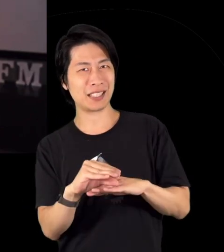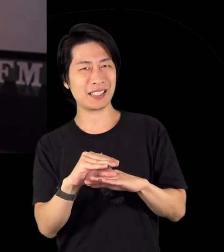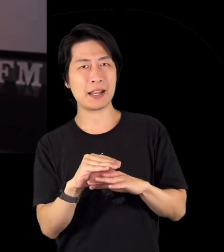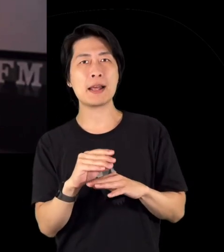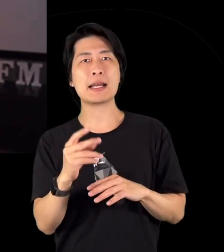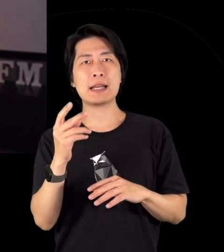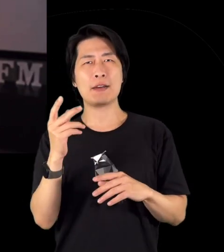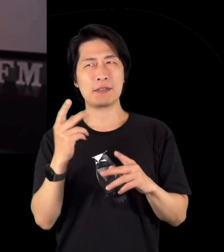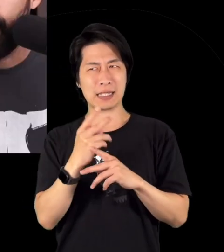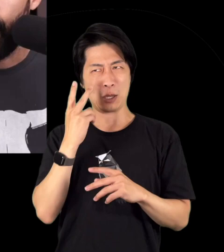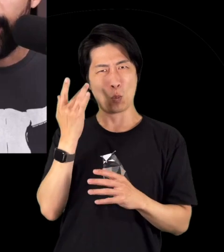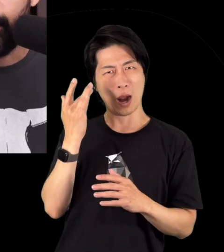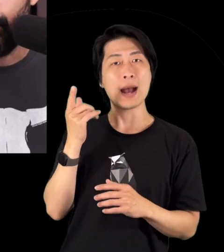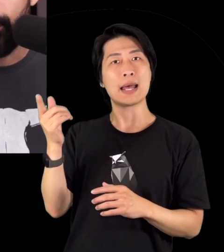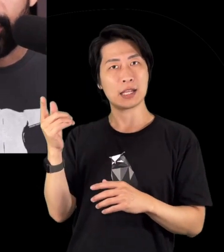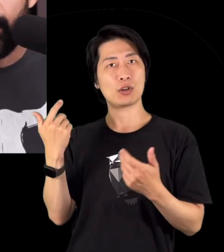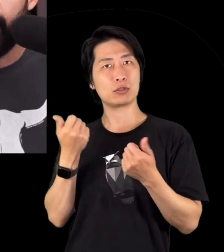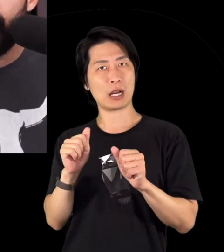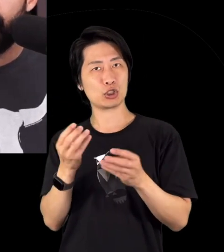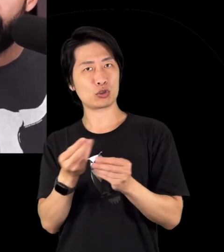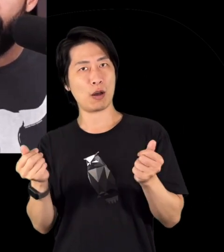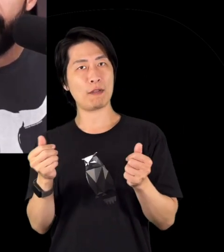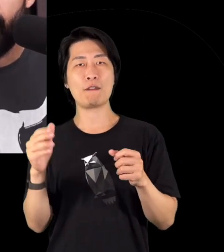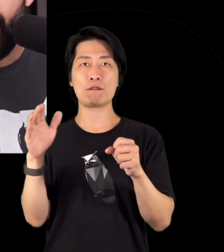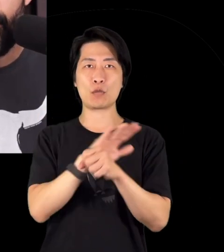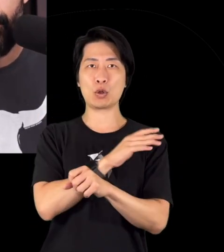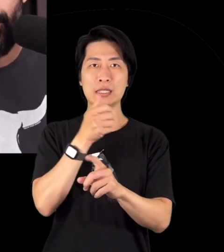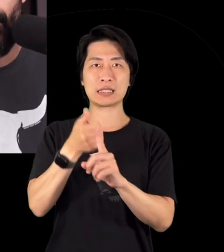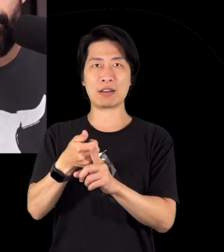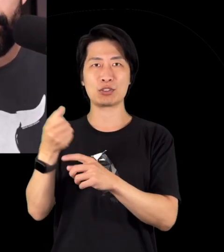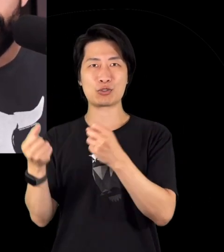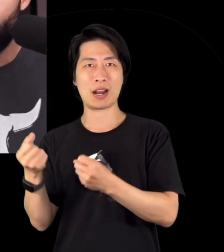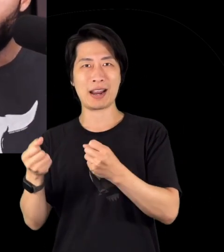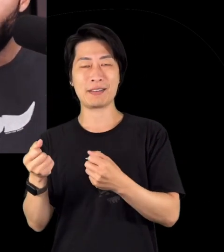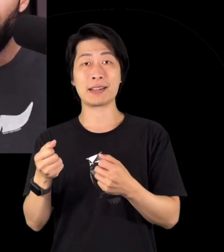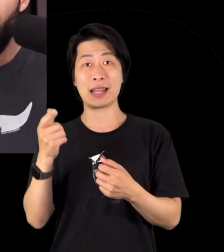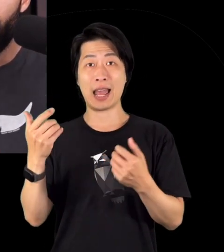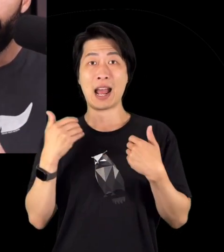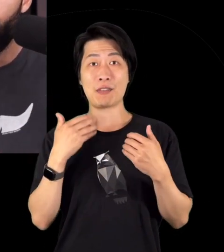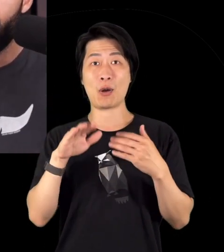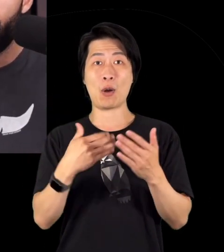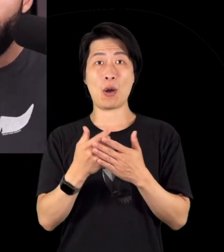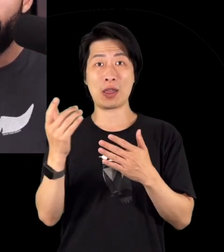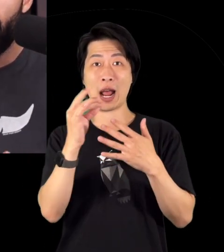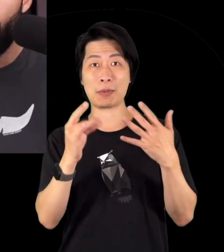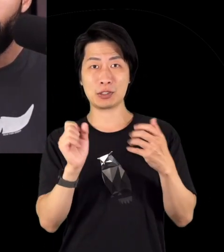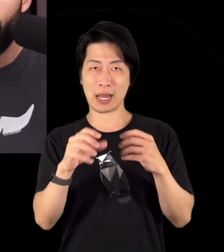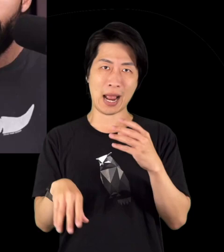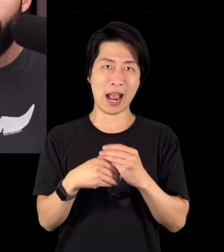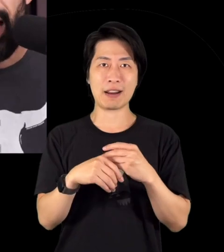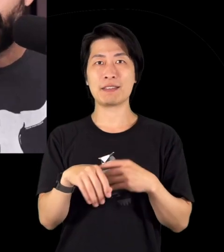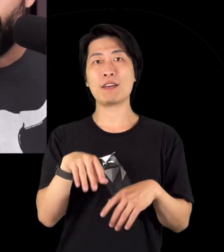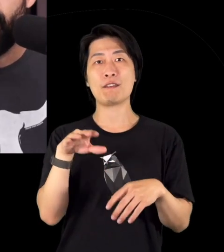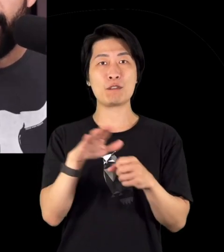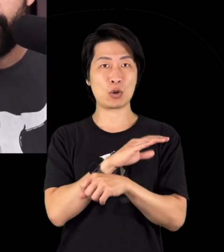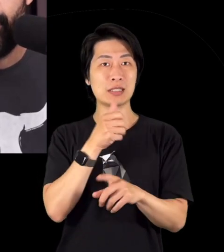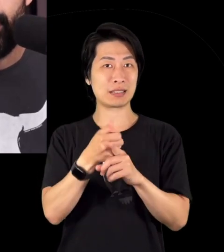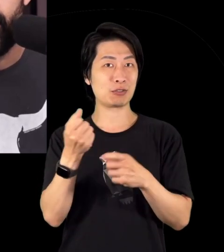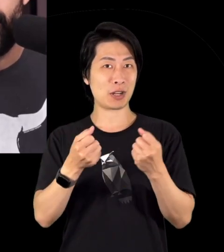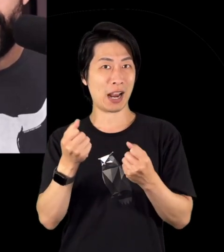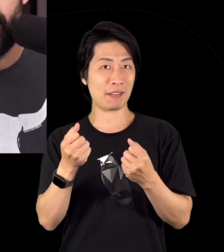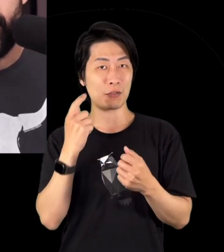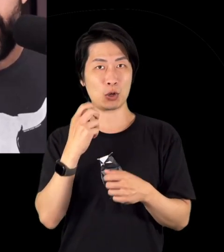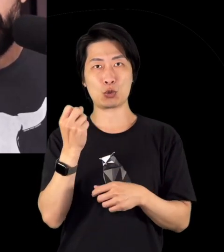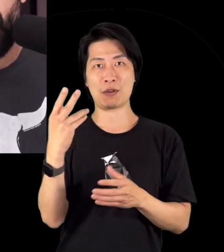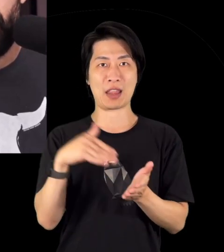to solve full self-driving. If we look at their website, Tesla has an option for all their cars where you can add full self-driving capability at